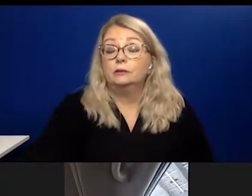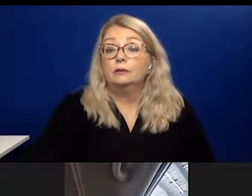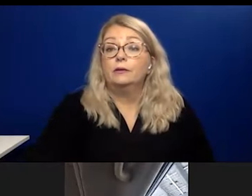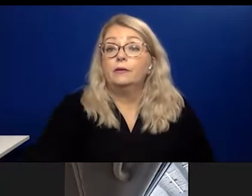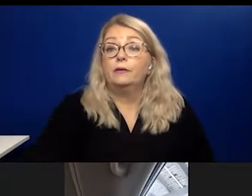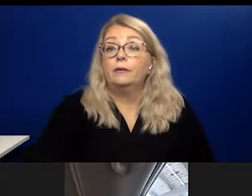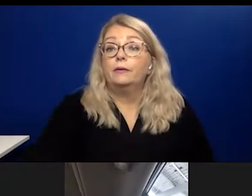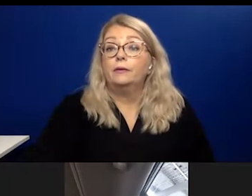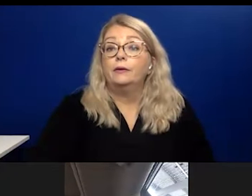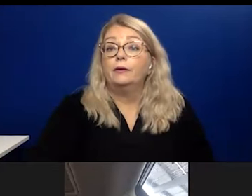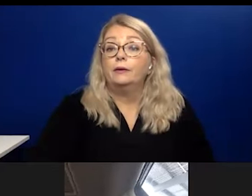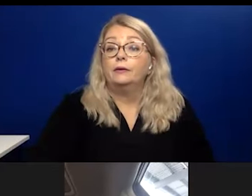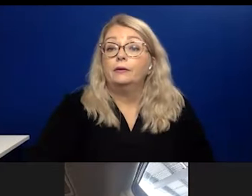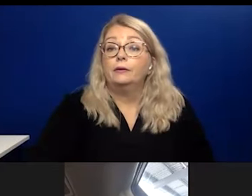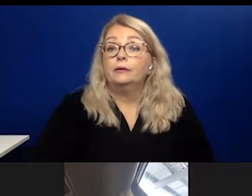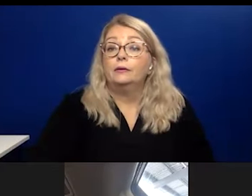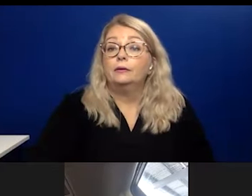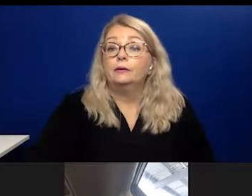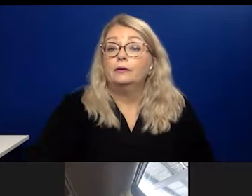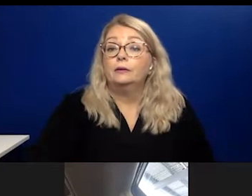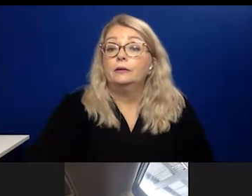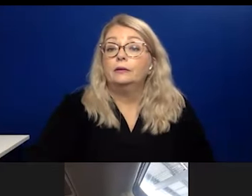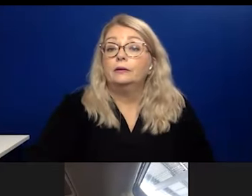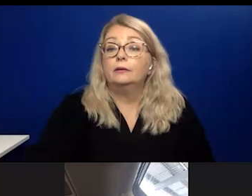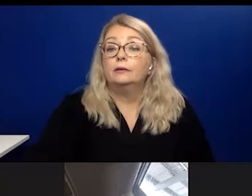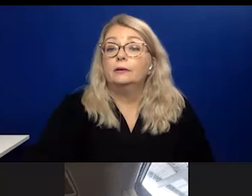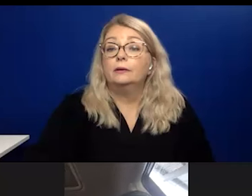Okay. We got caught, right?